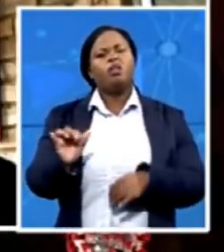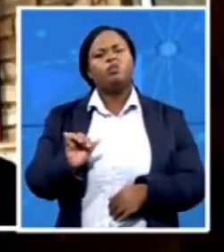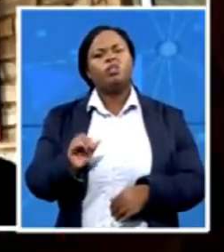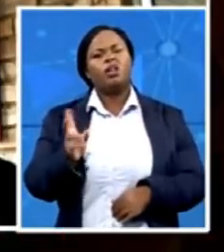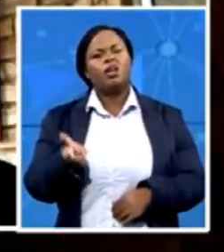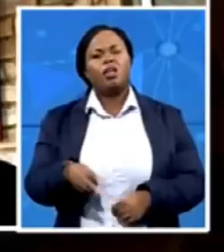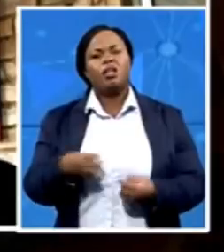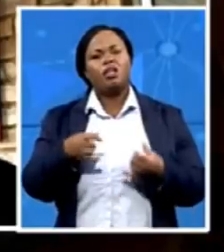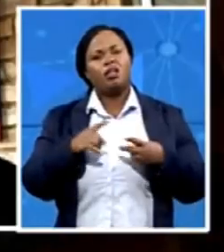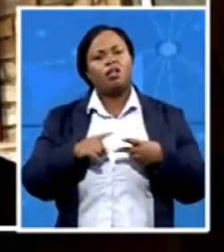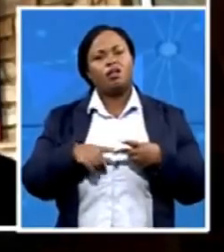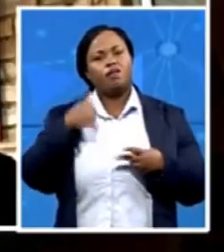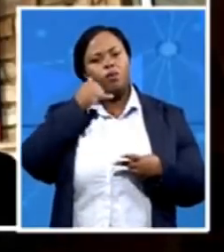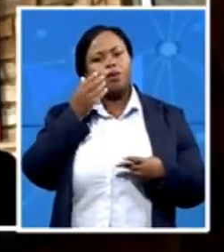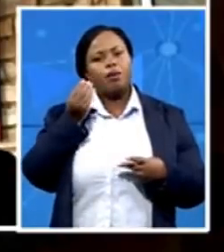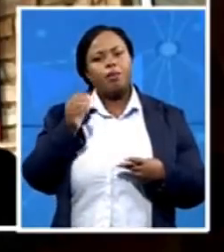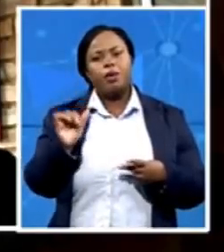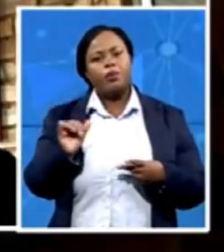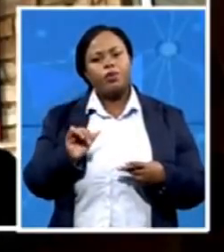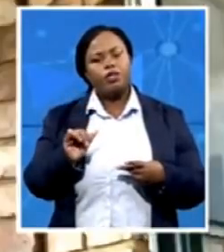order to get more assistance.